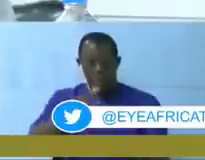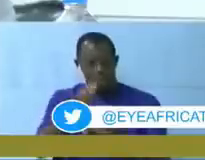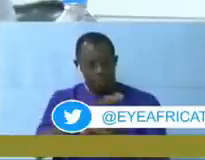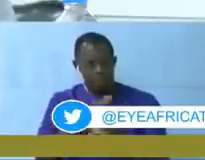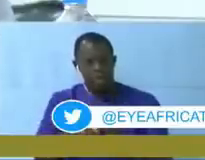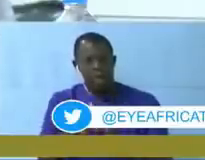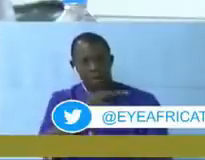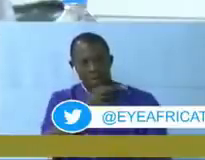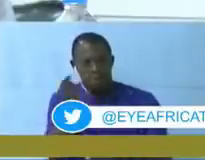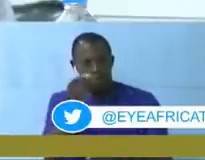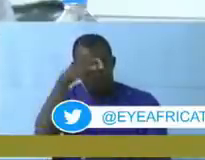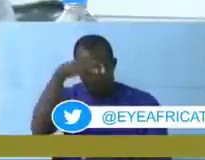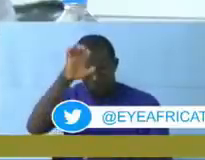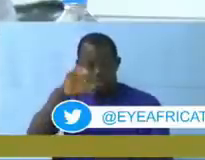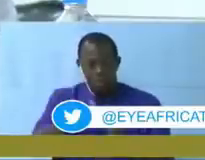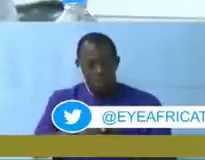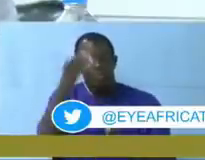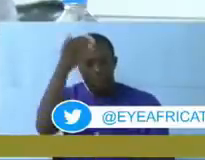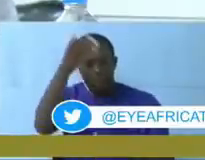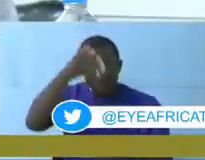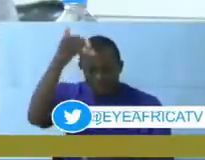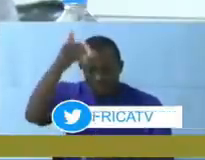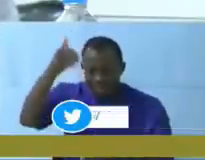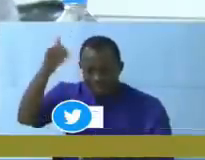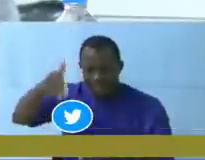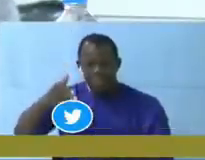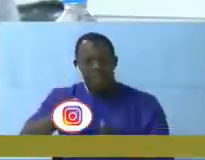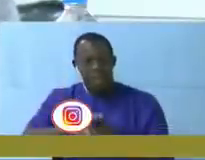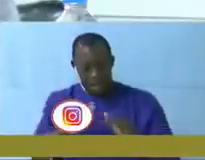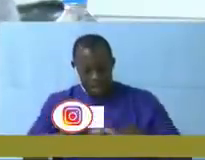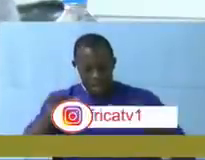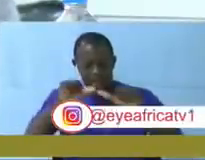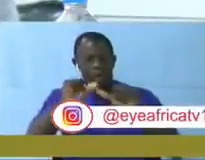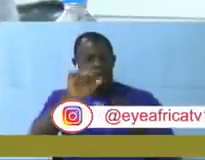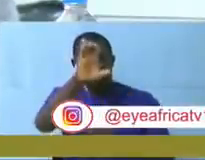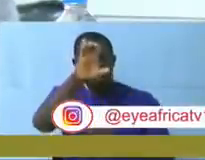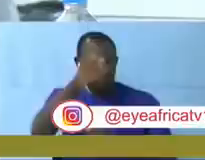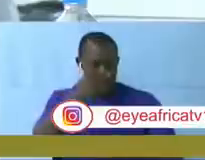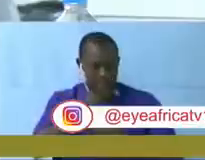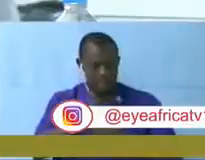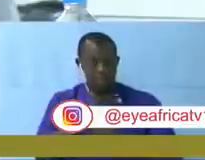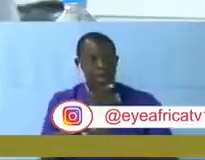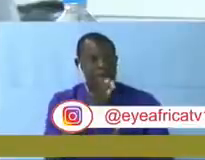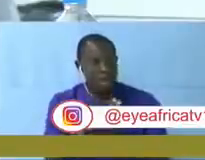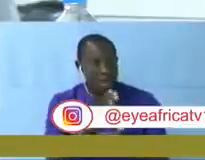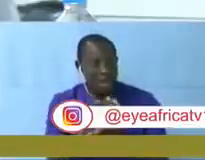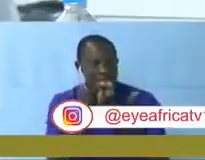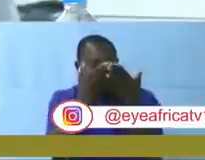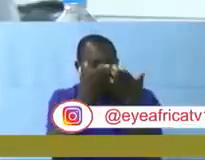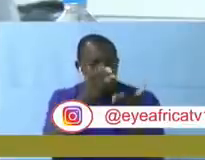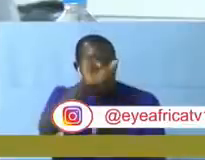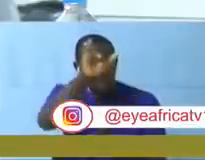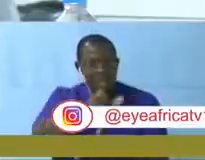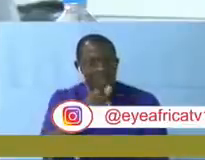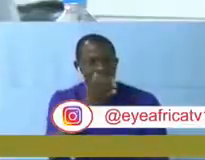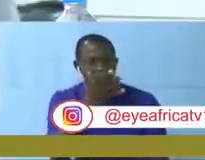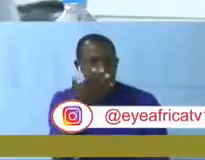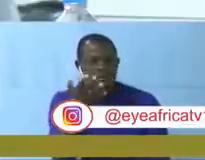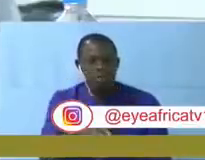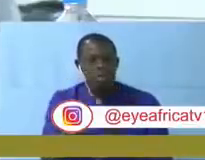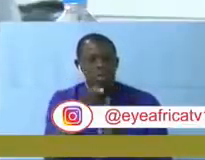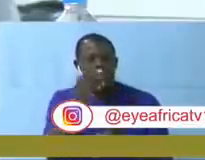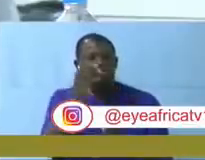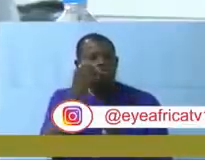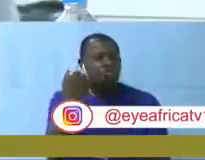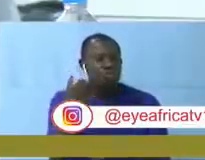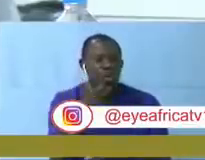Unfortunately, their mandate was just for about 3 months. Degree bob nak sasna len ñom pour nak